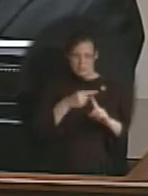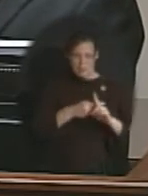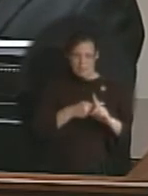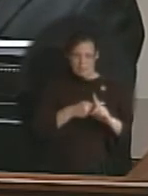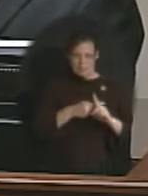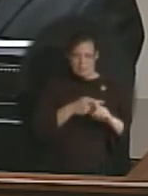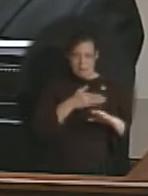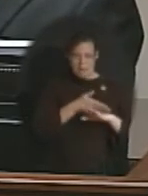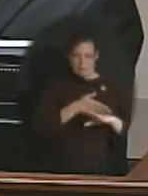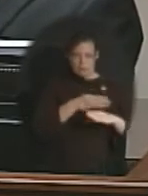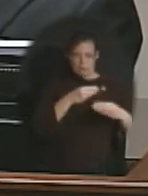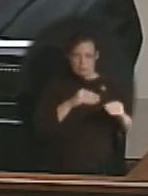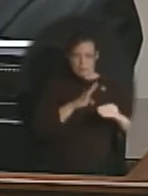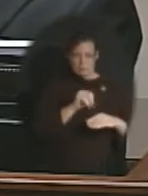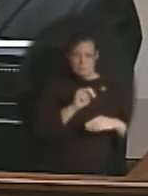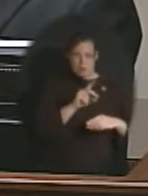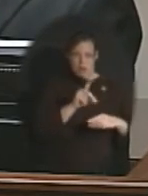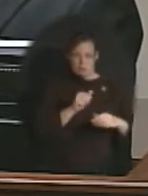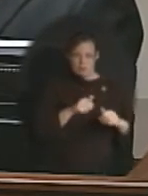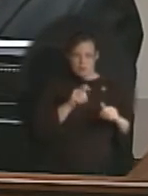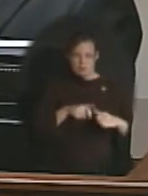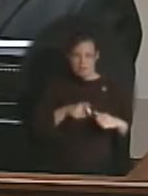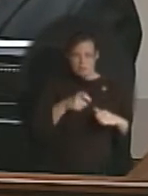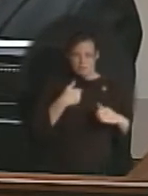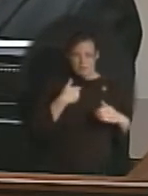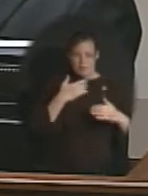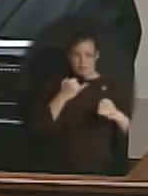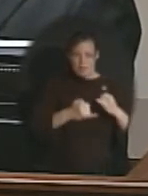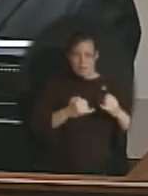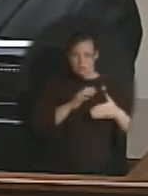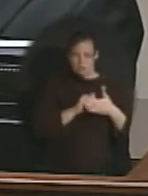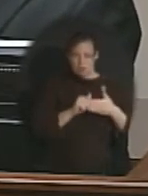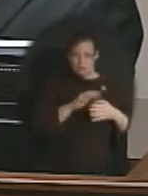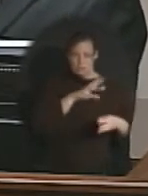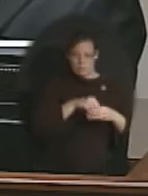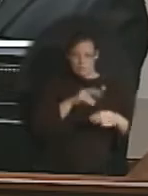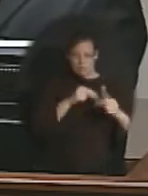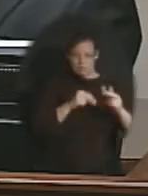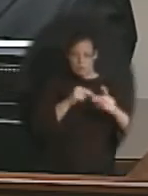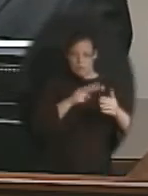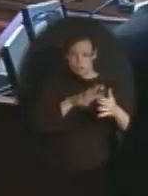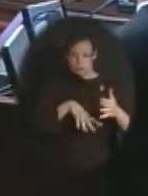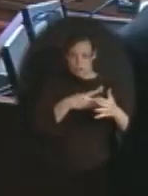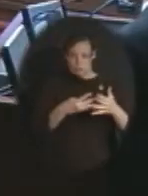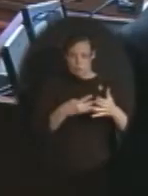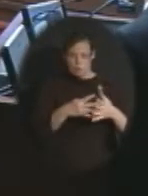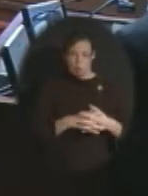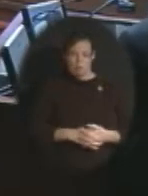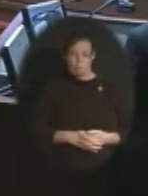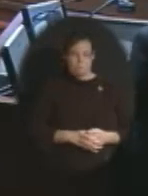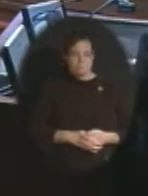sell the bonds. You have to have the last dollar out the door, and that's well within the construction schedule.